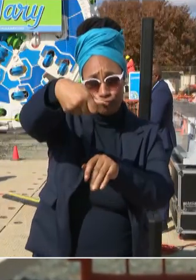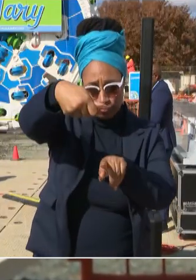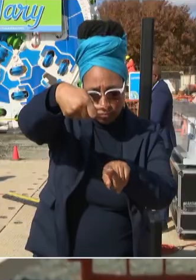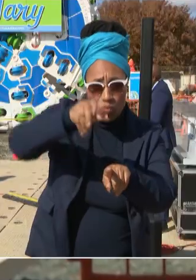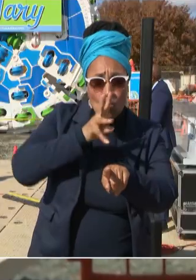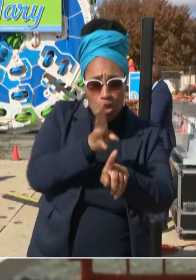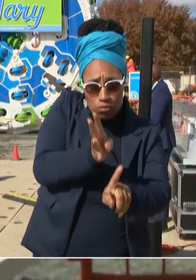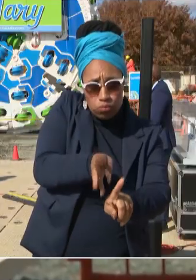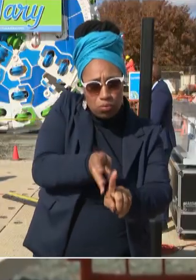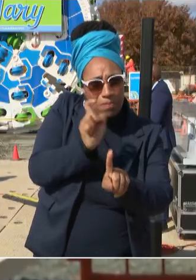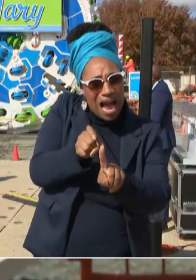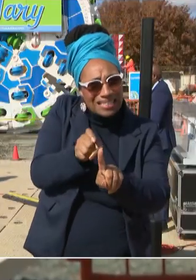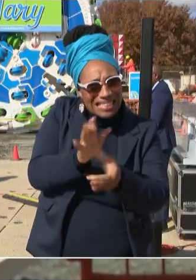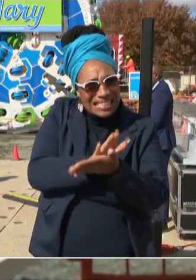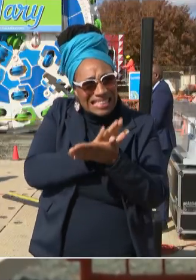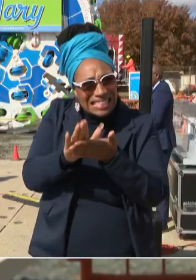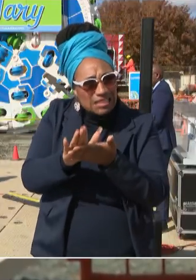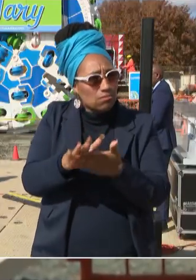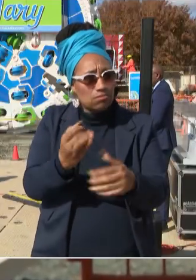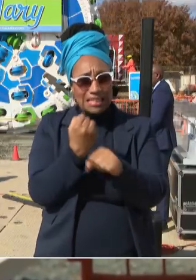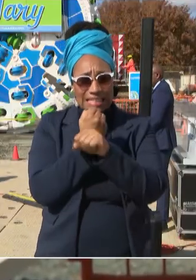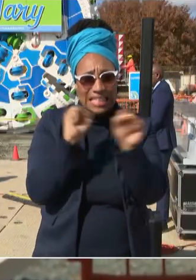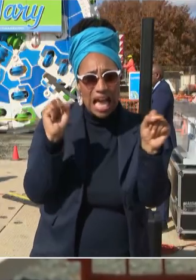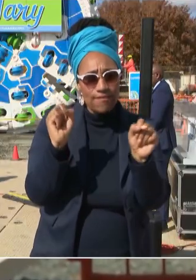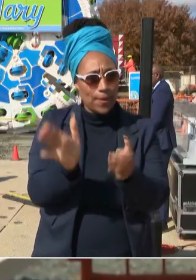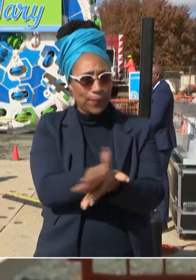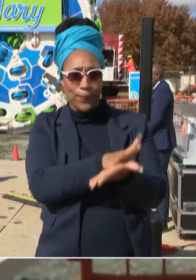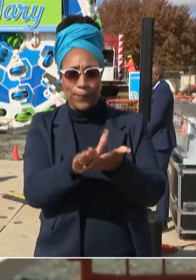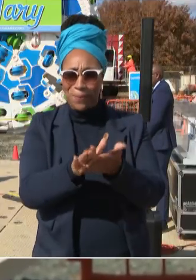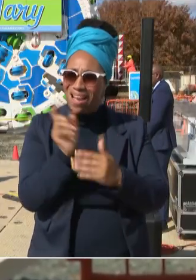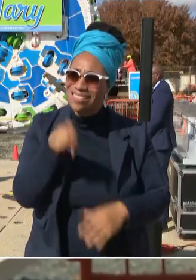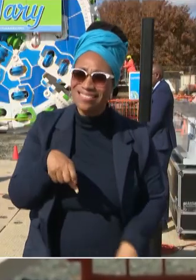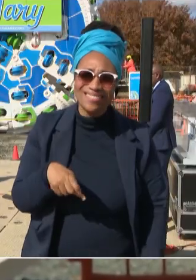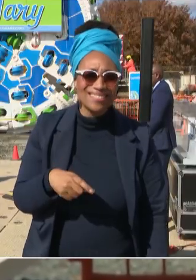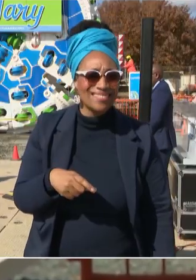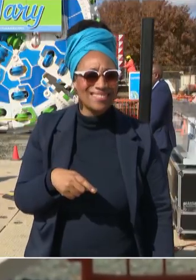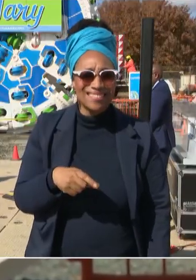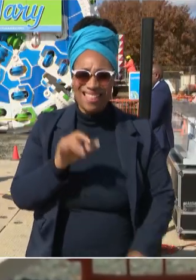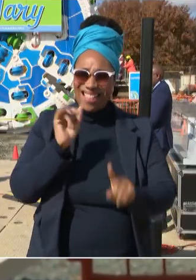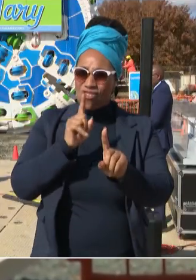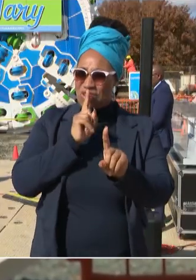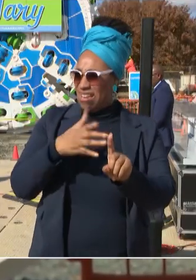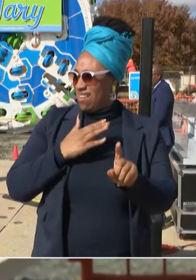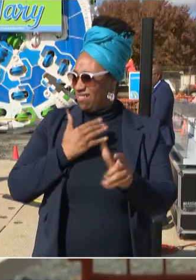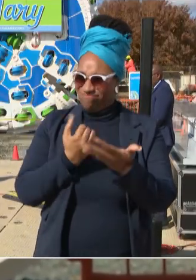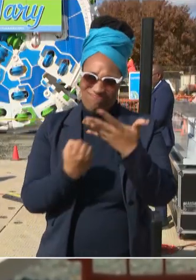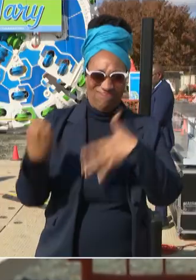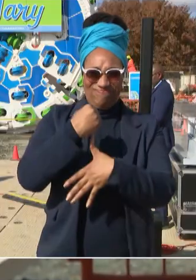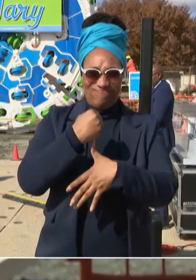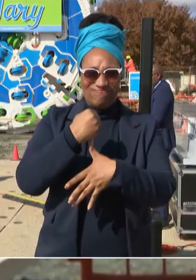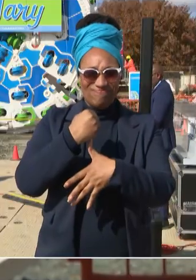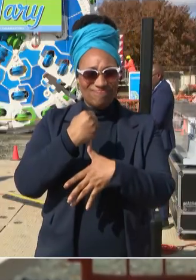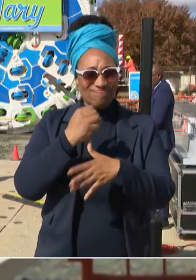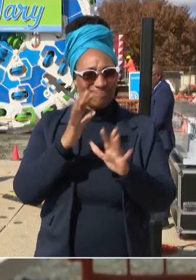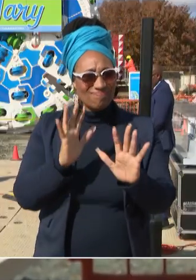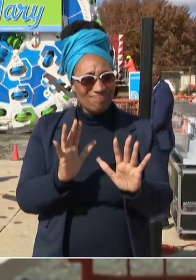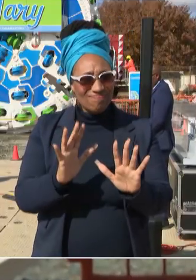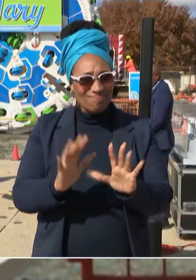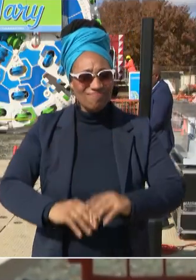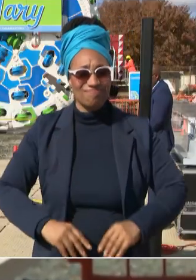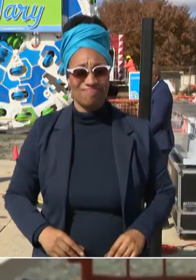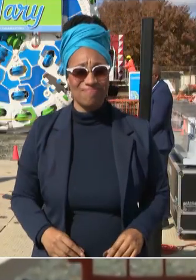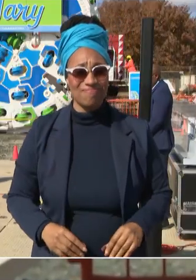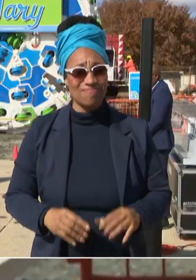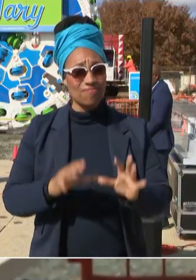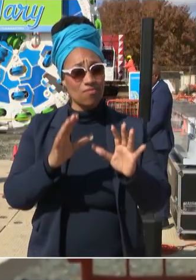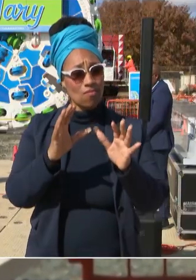it's produced in a sustainable way. That's what we want. But when we think about and